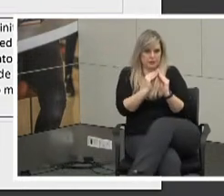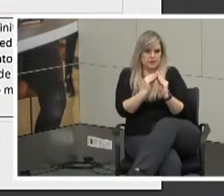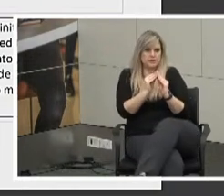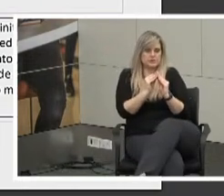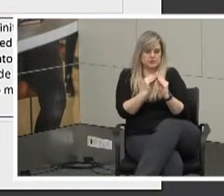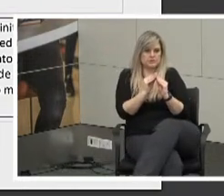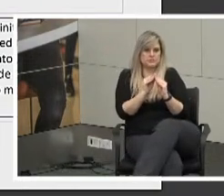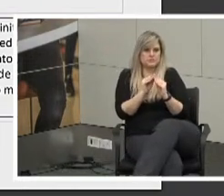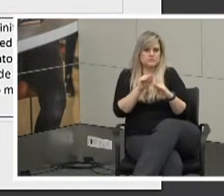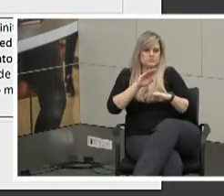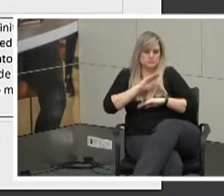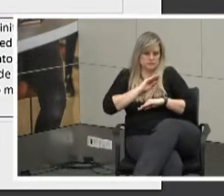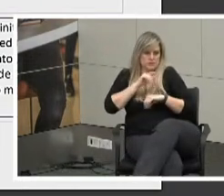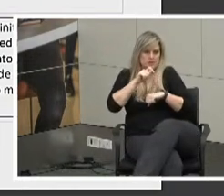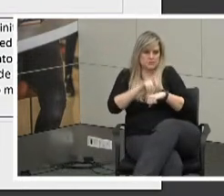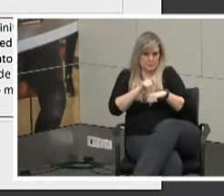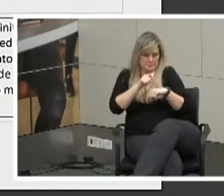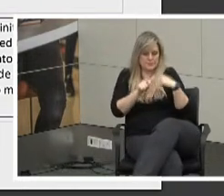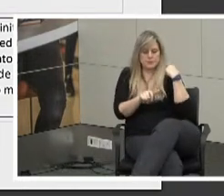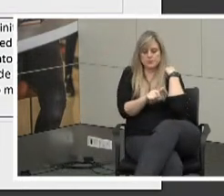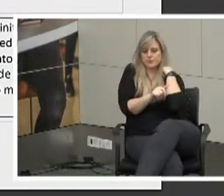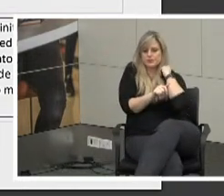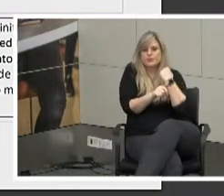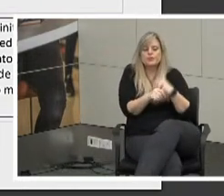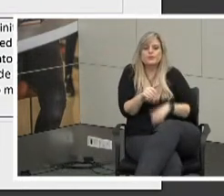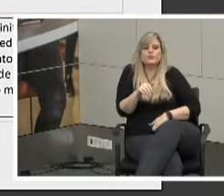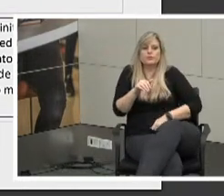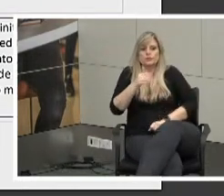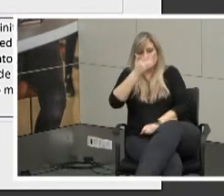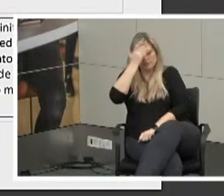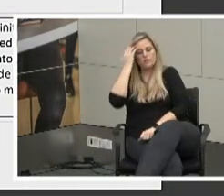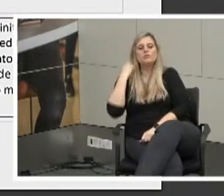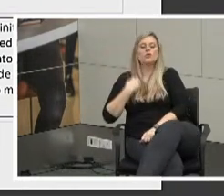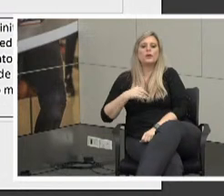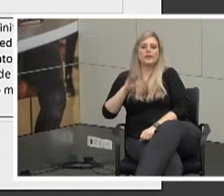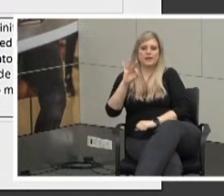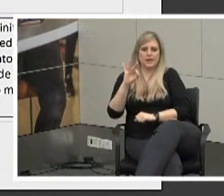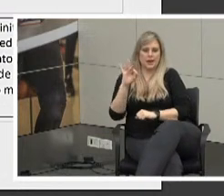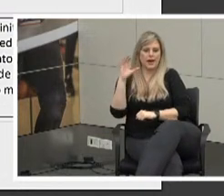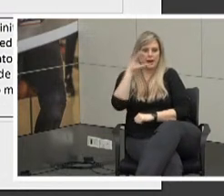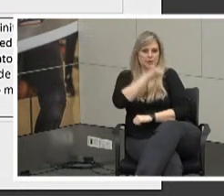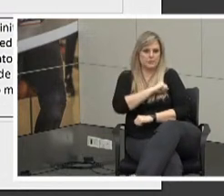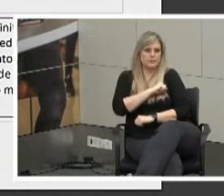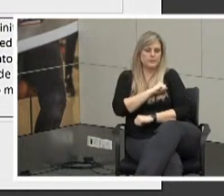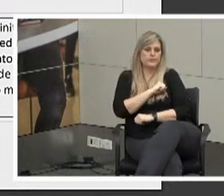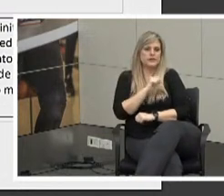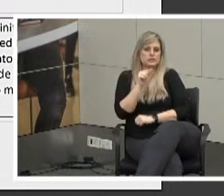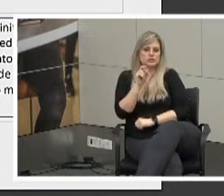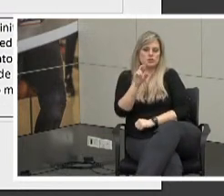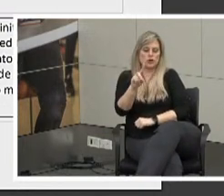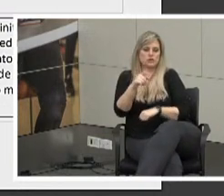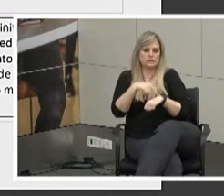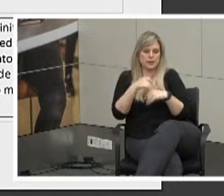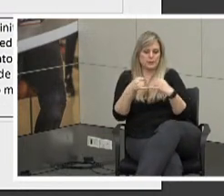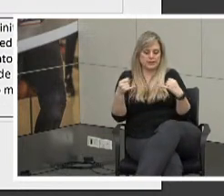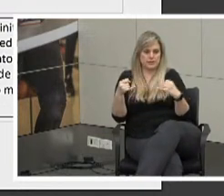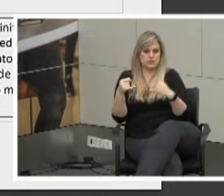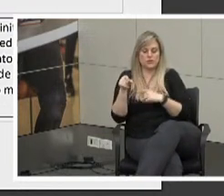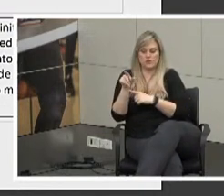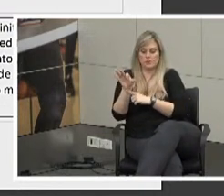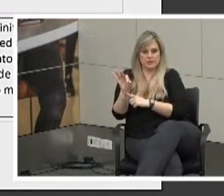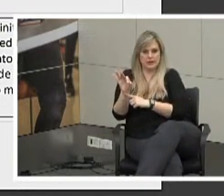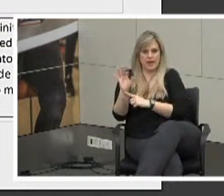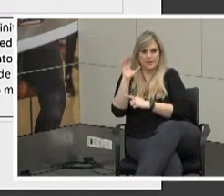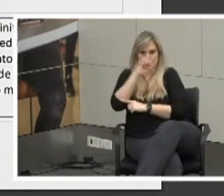held on time with uh nine um missed our timelines out of those nine missed